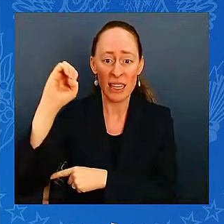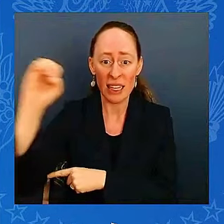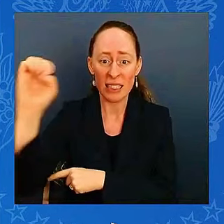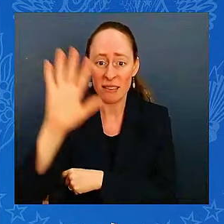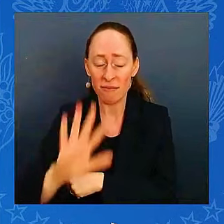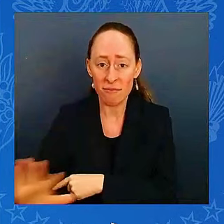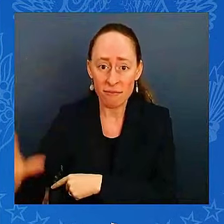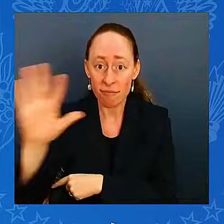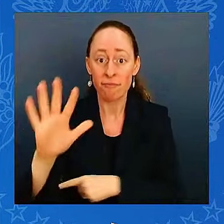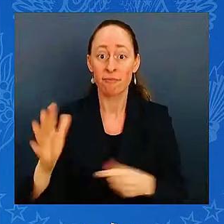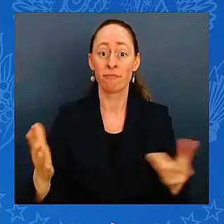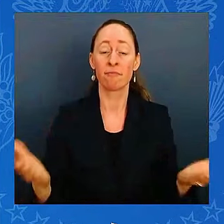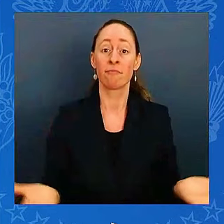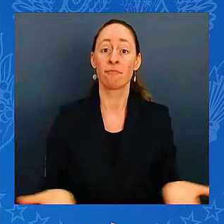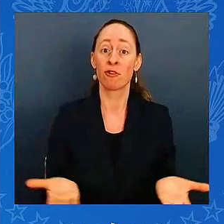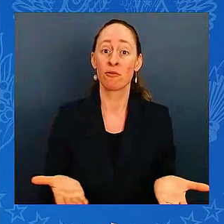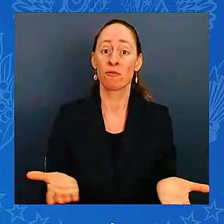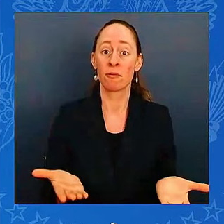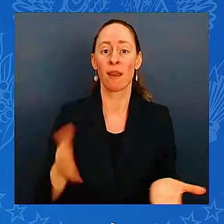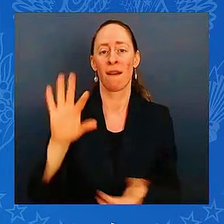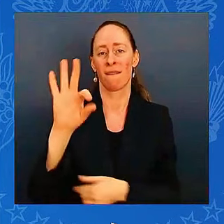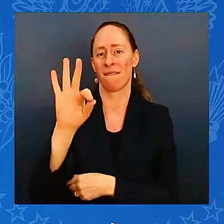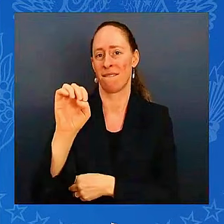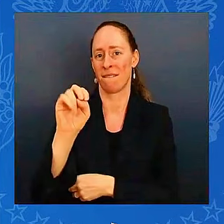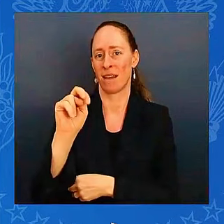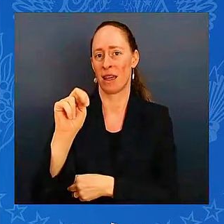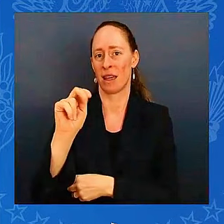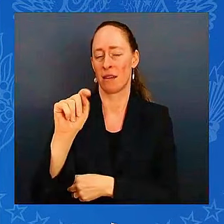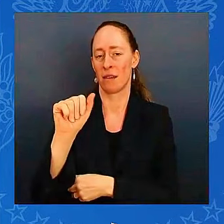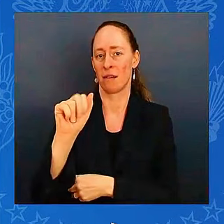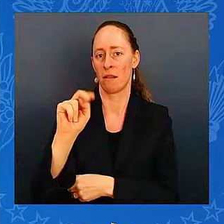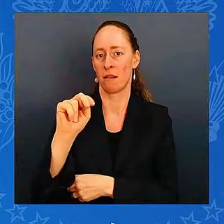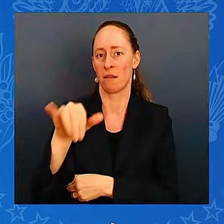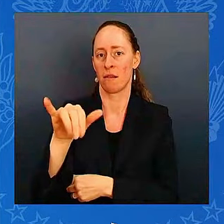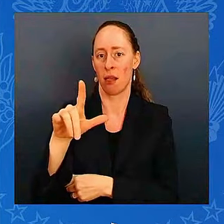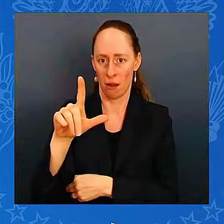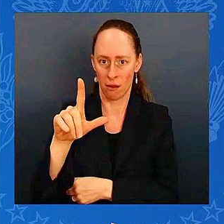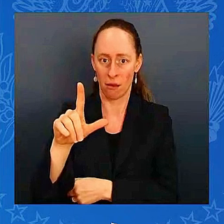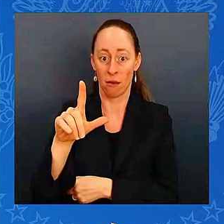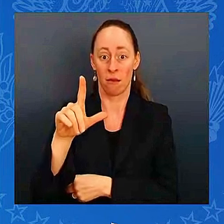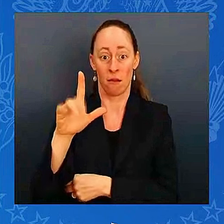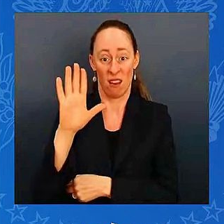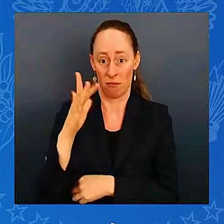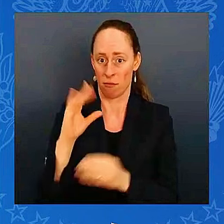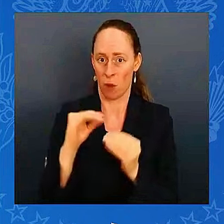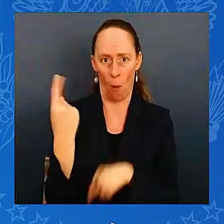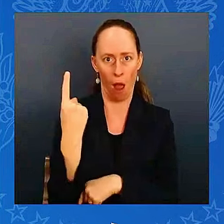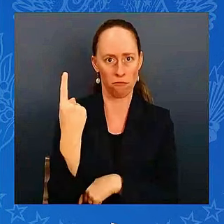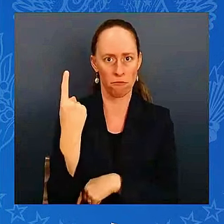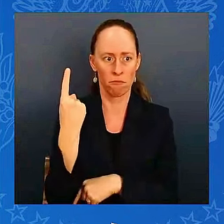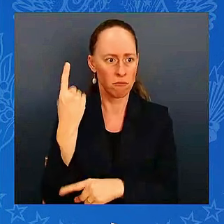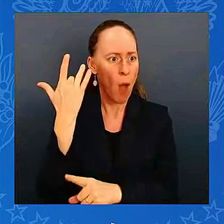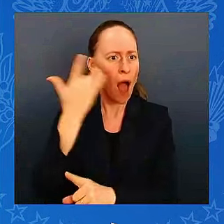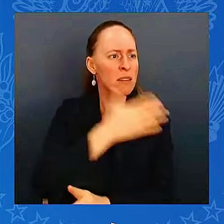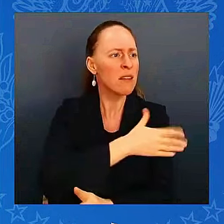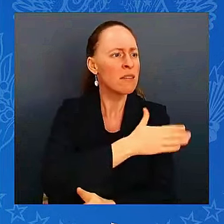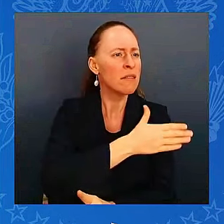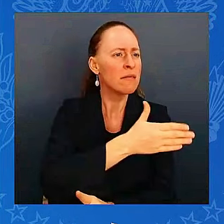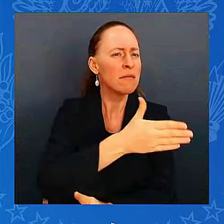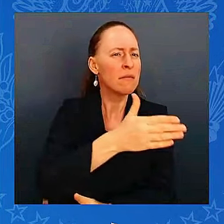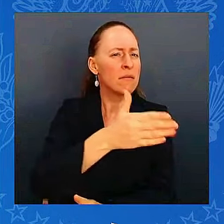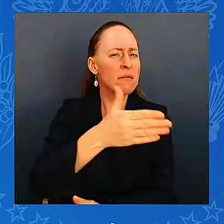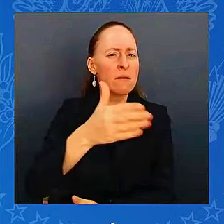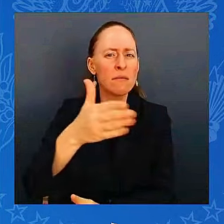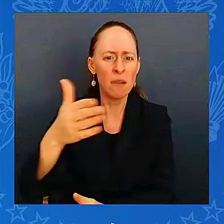fentanyl, the number one killer of Americans aged 18 to 49. And think about that for just a minute. Not